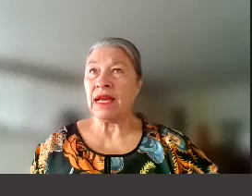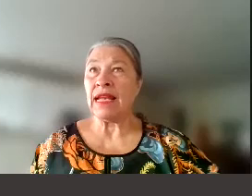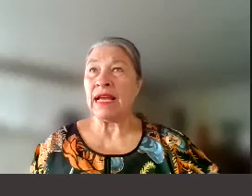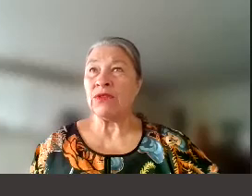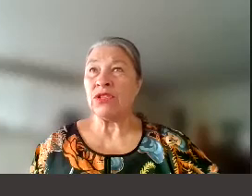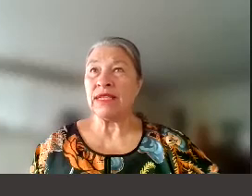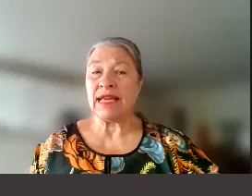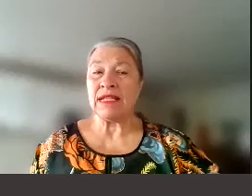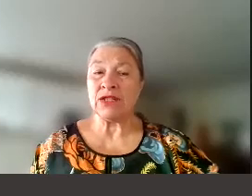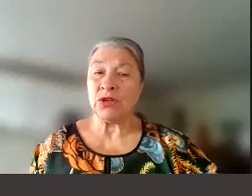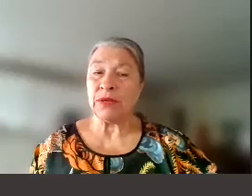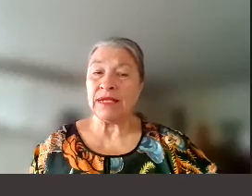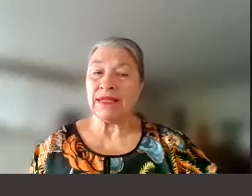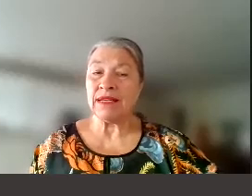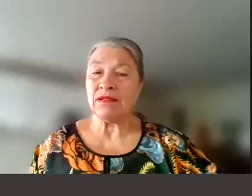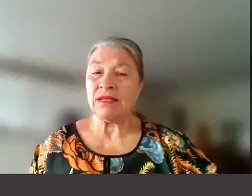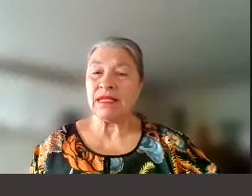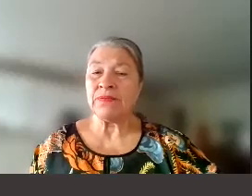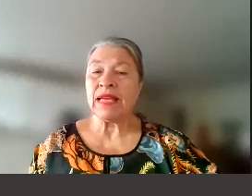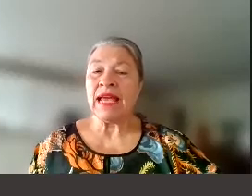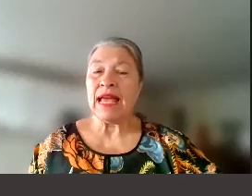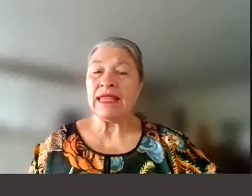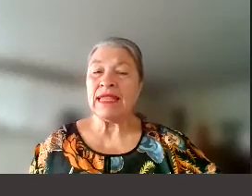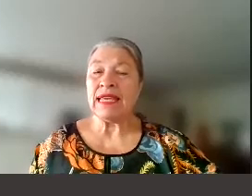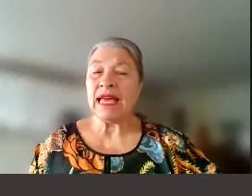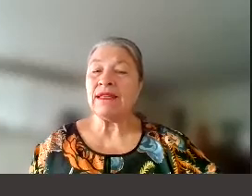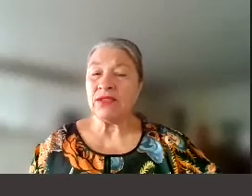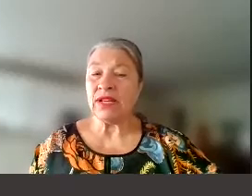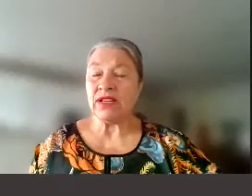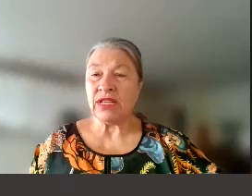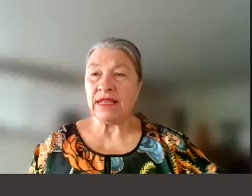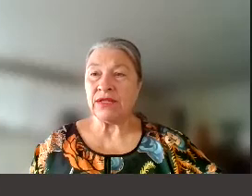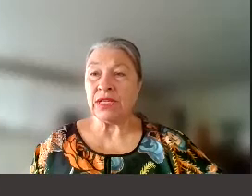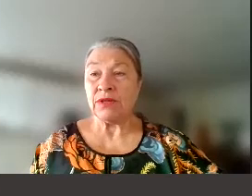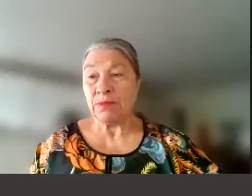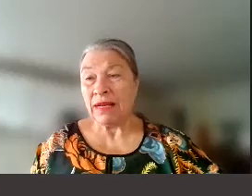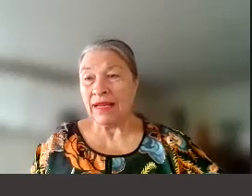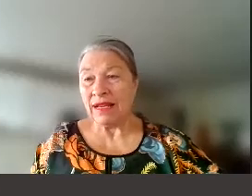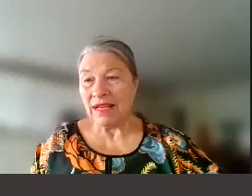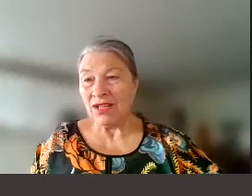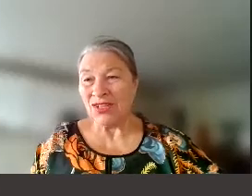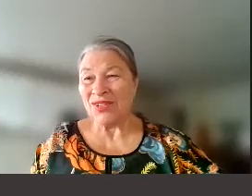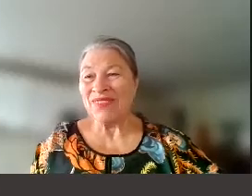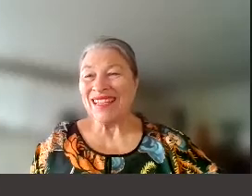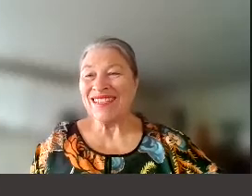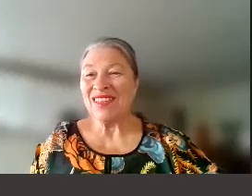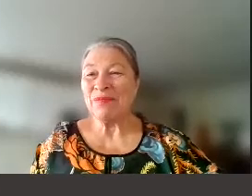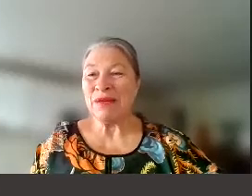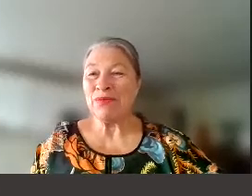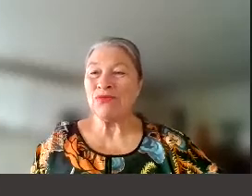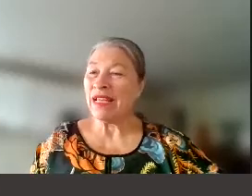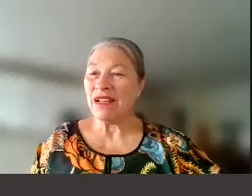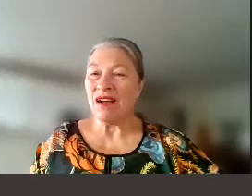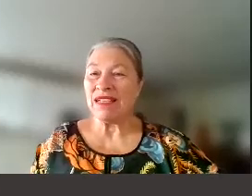diverse languages and interpreting skills. And the other strategy is to use plain English so